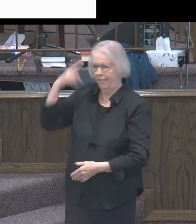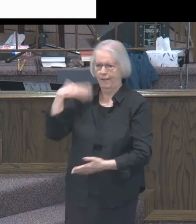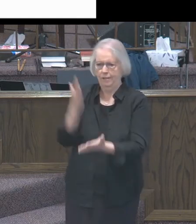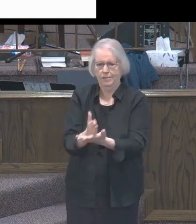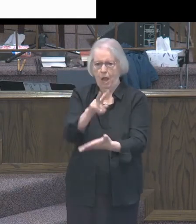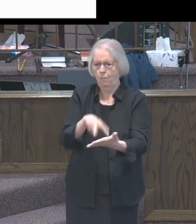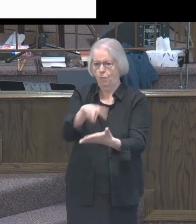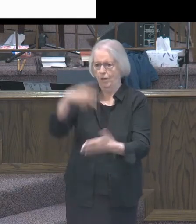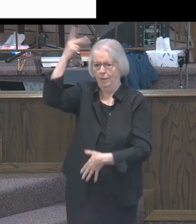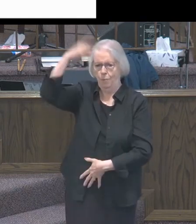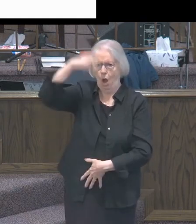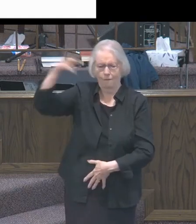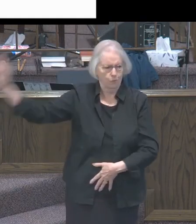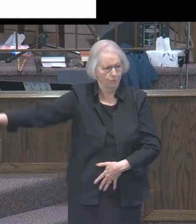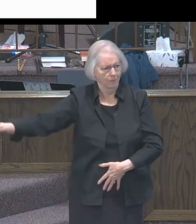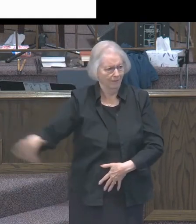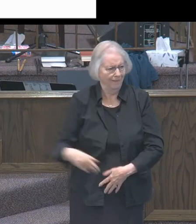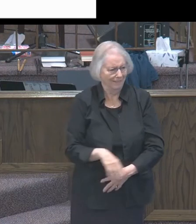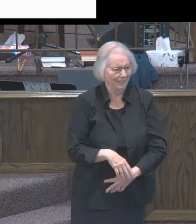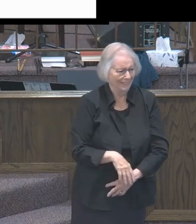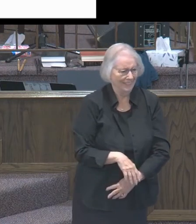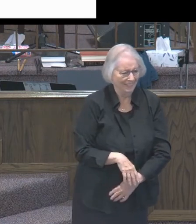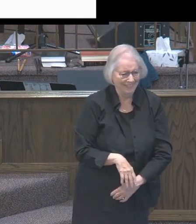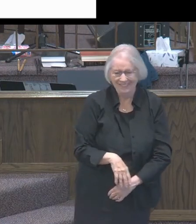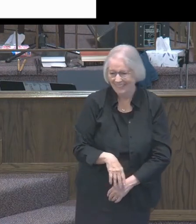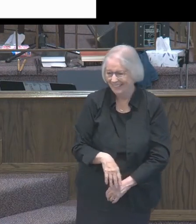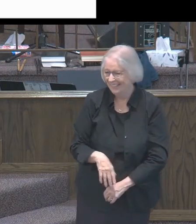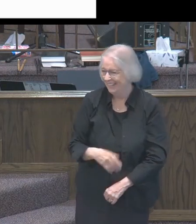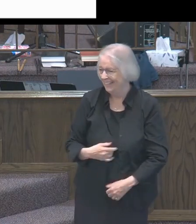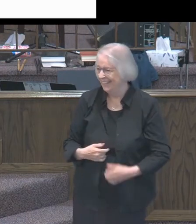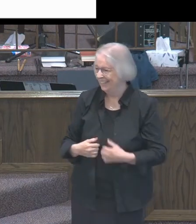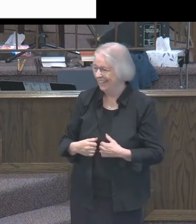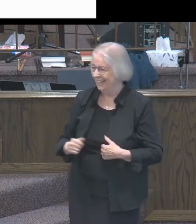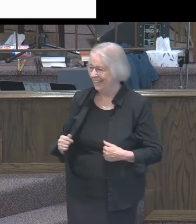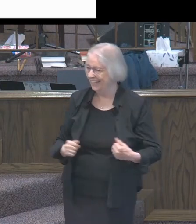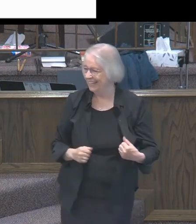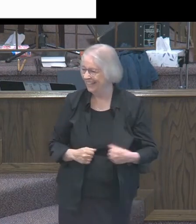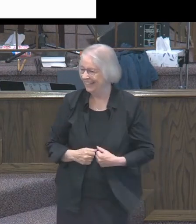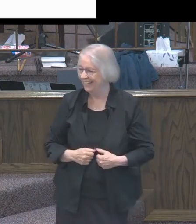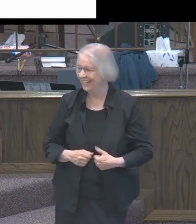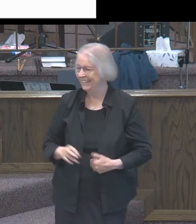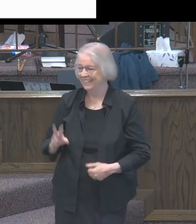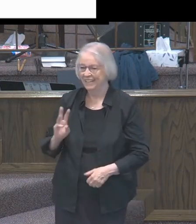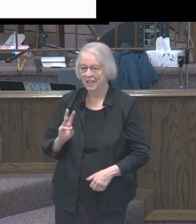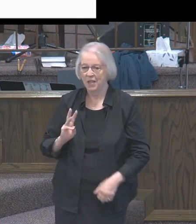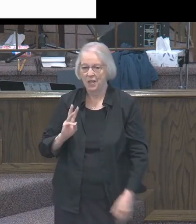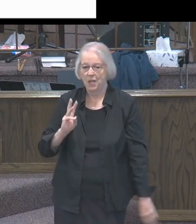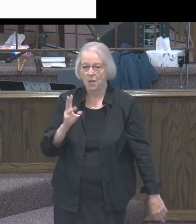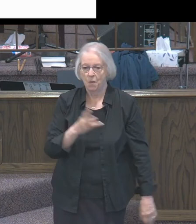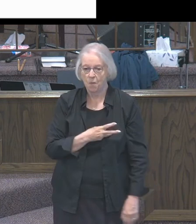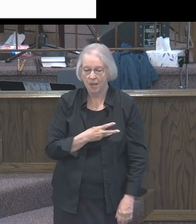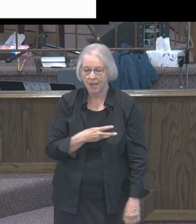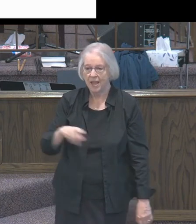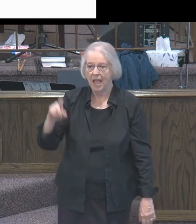Or I'm checking the calendar before I do, right? Here we go. We have to deal with our anger early. It is okay to be